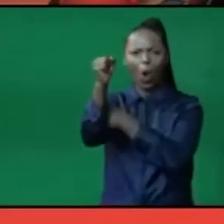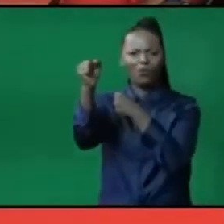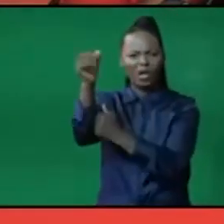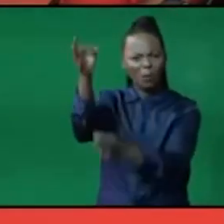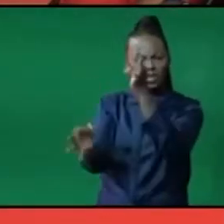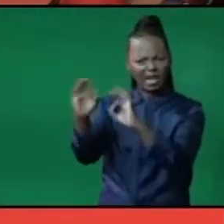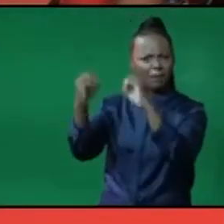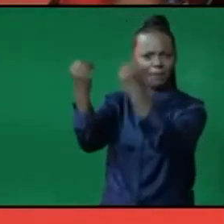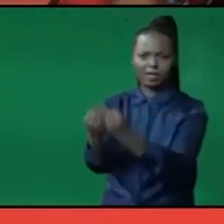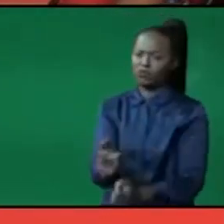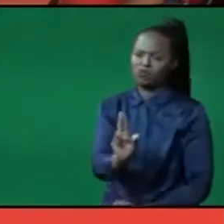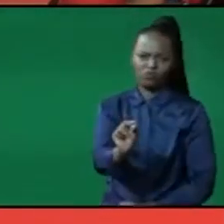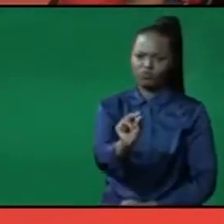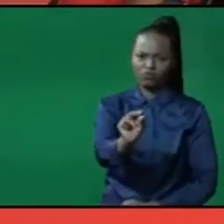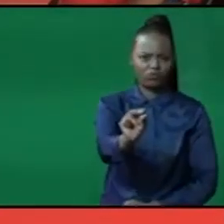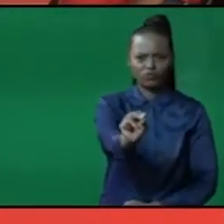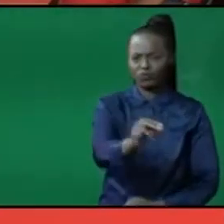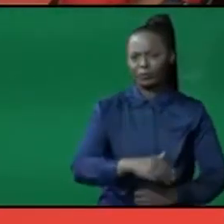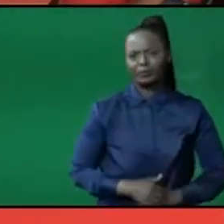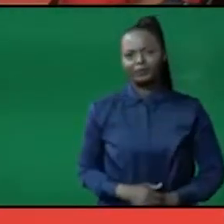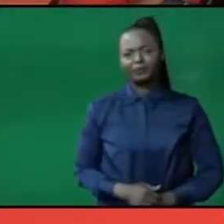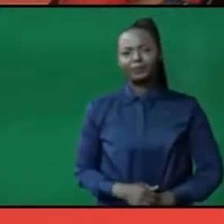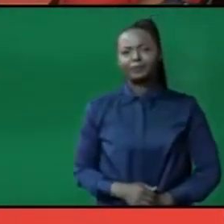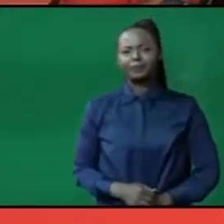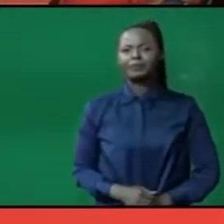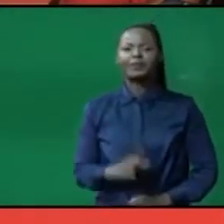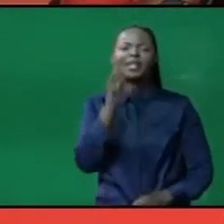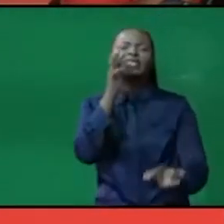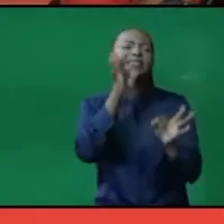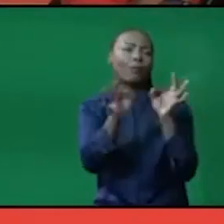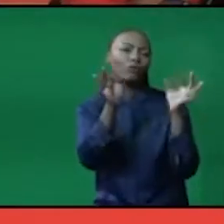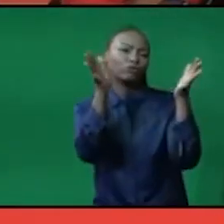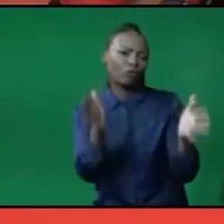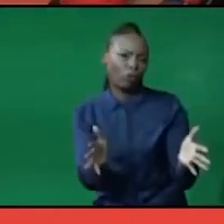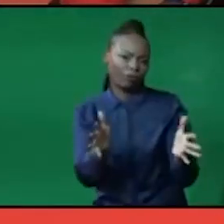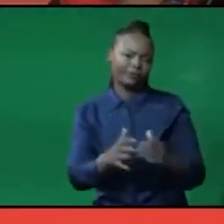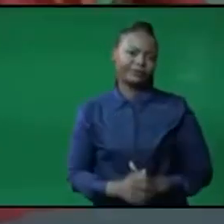political parties. So it's as simple as that.